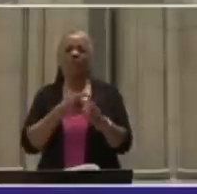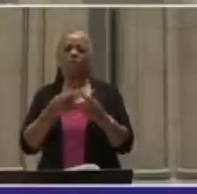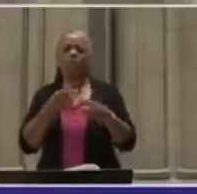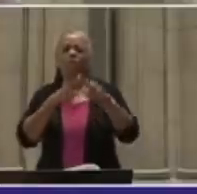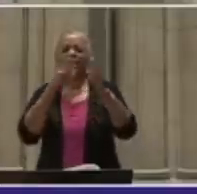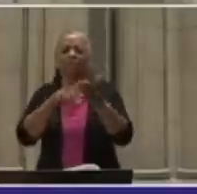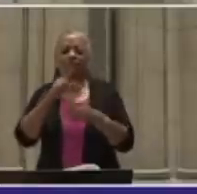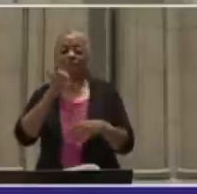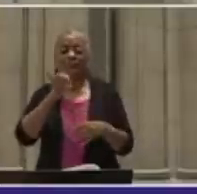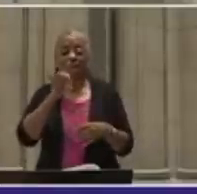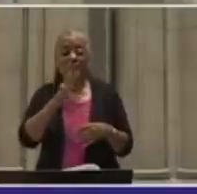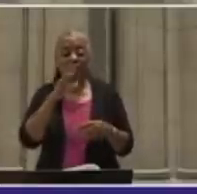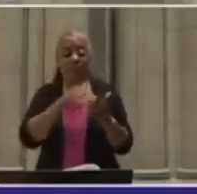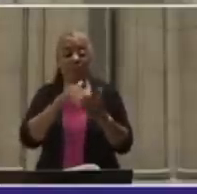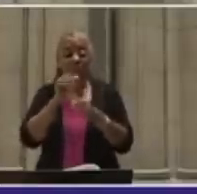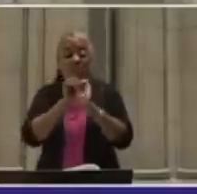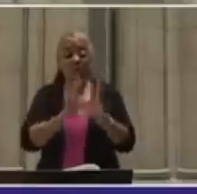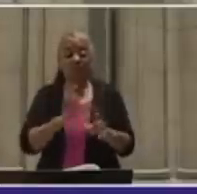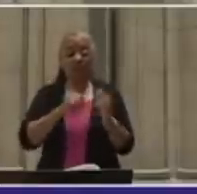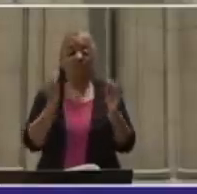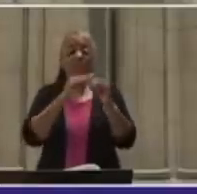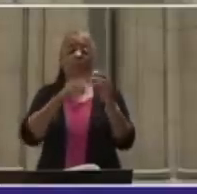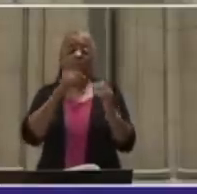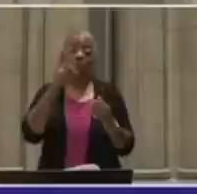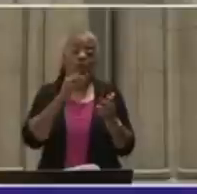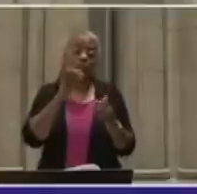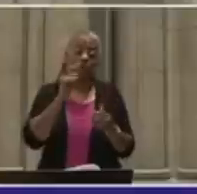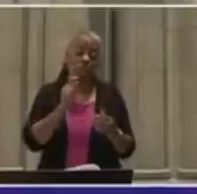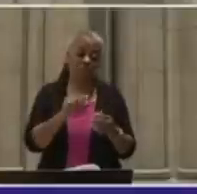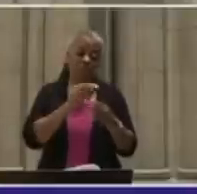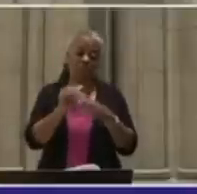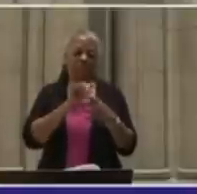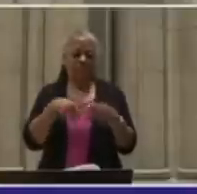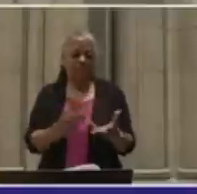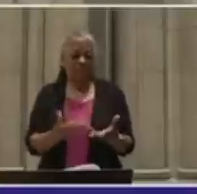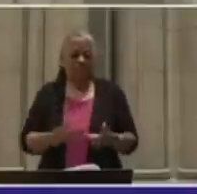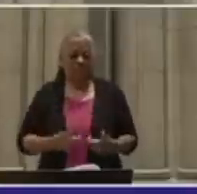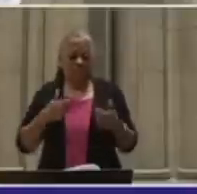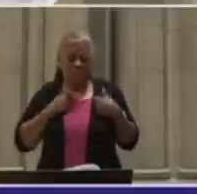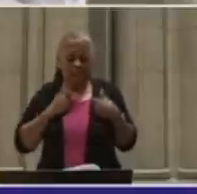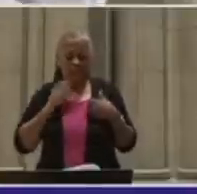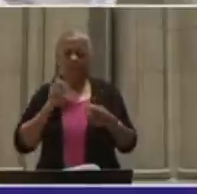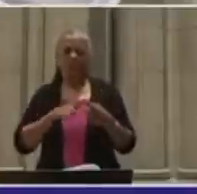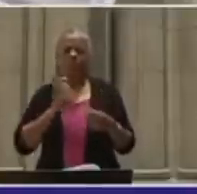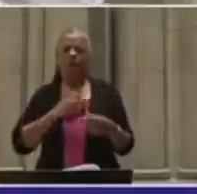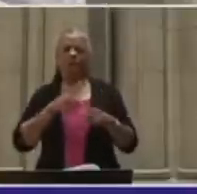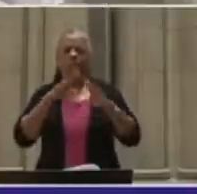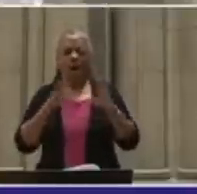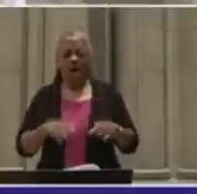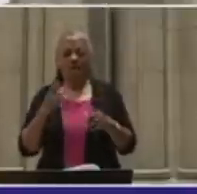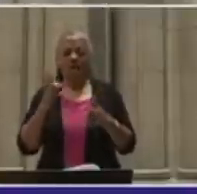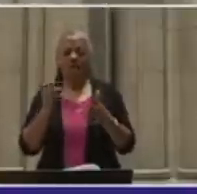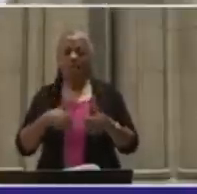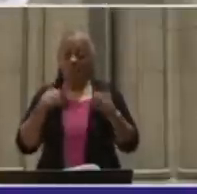for 83 million workers by more than $1 trillion, and this would give life to our household and revive our economy. If we ended